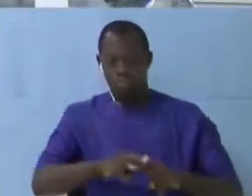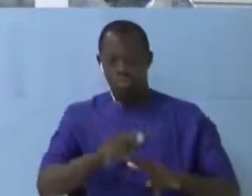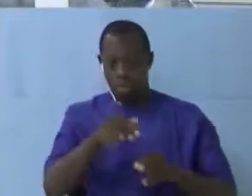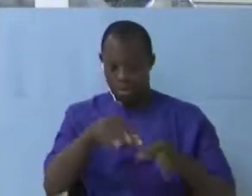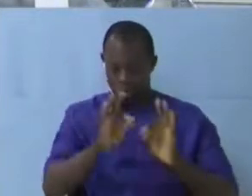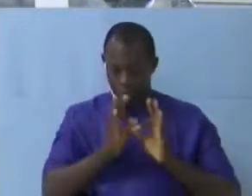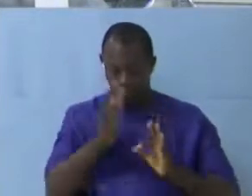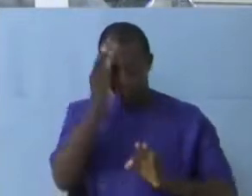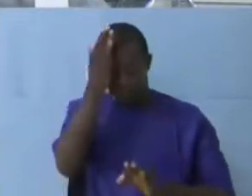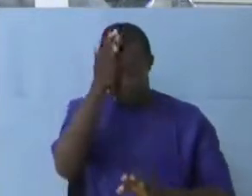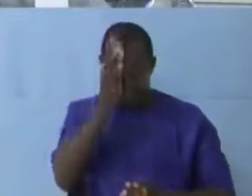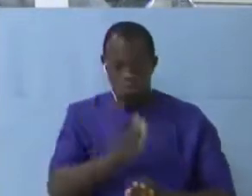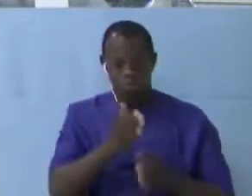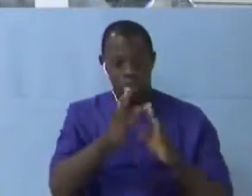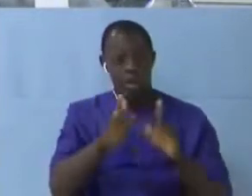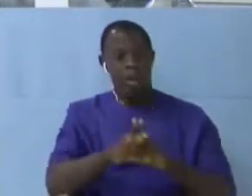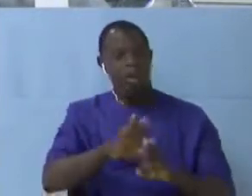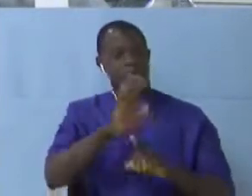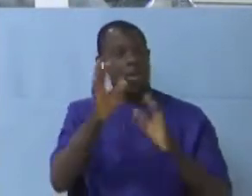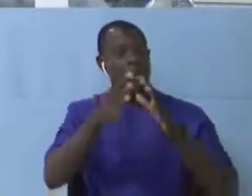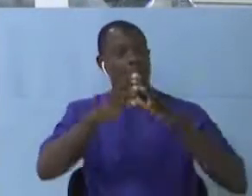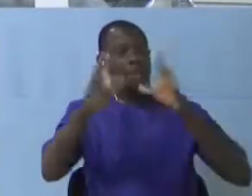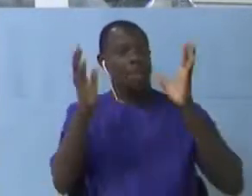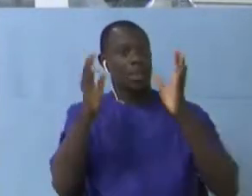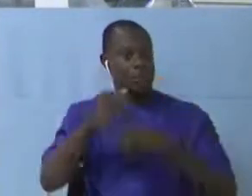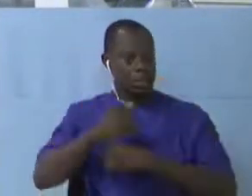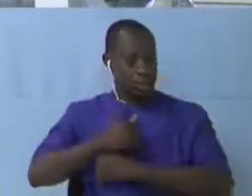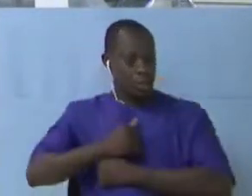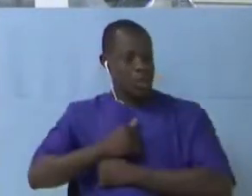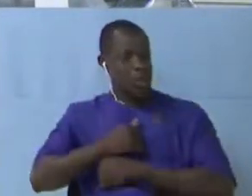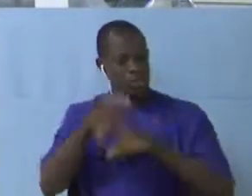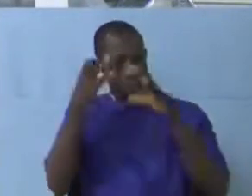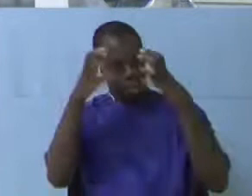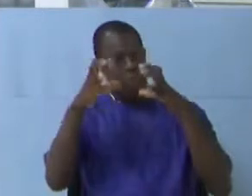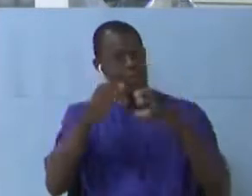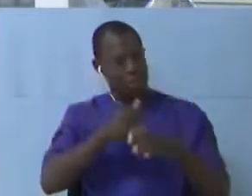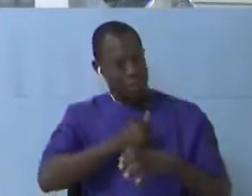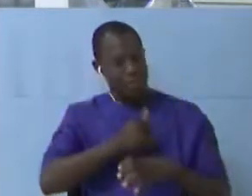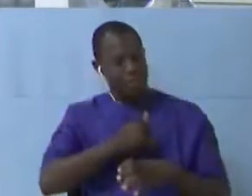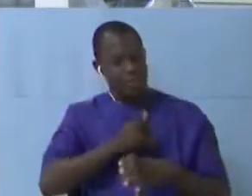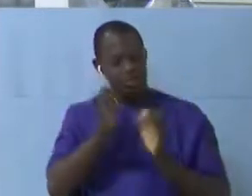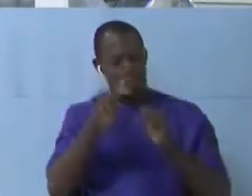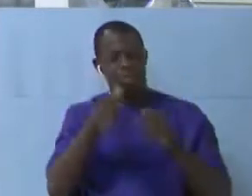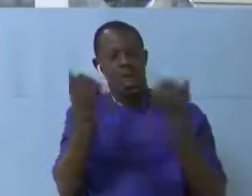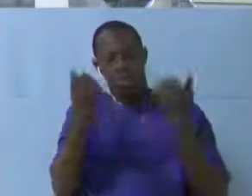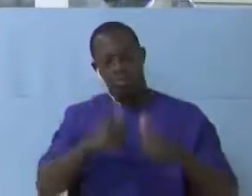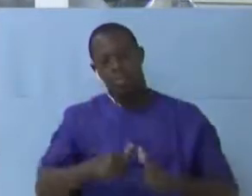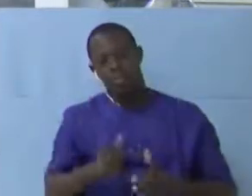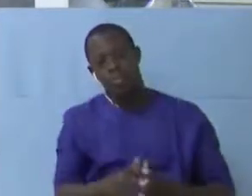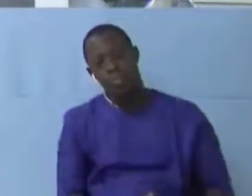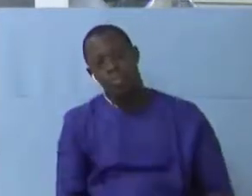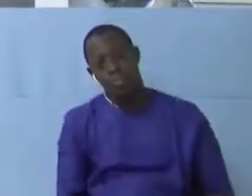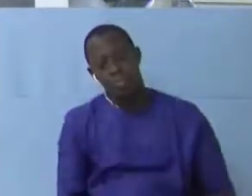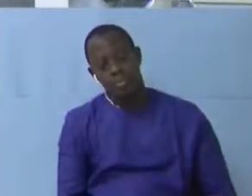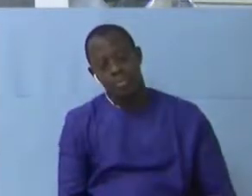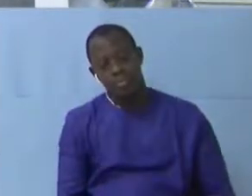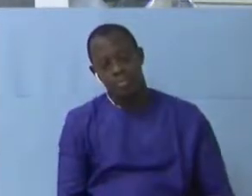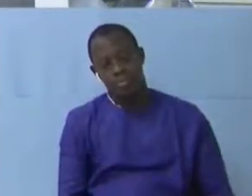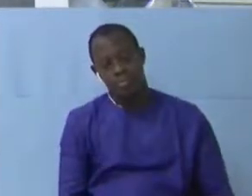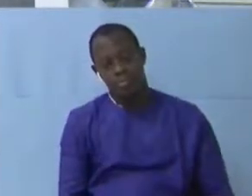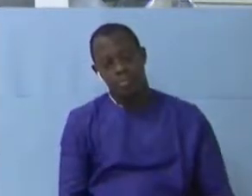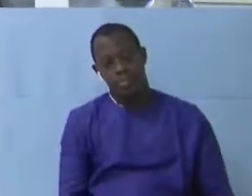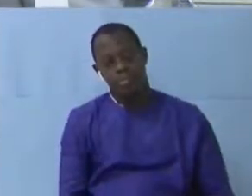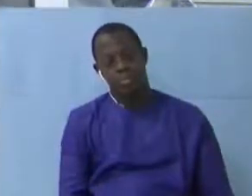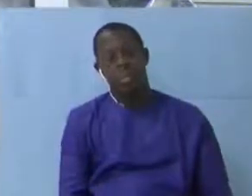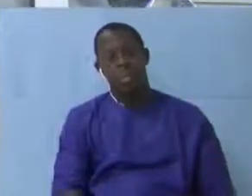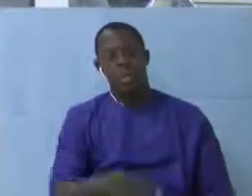serious because they're very, very big security challenges. yaakaar naa foog suñu fulaal ko nag nekk nañ loo xam ne ni nag lu xejamal kaaraange la. I would